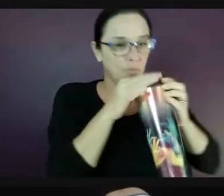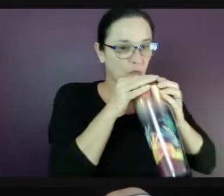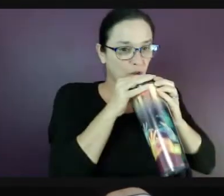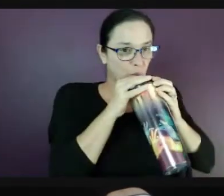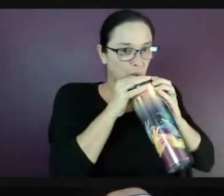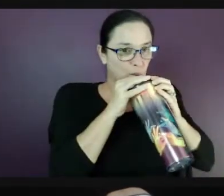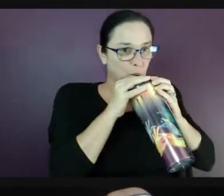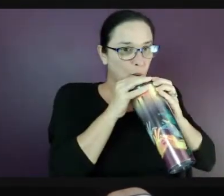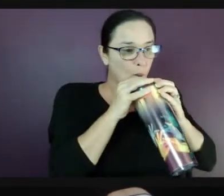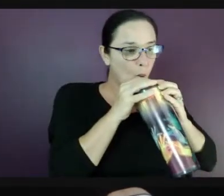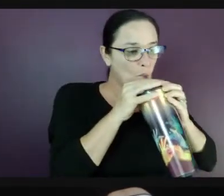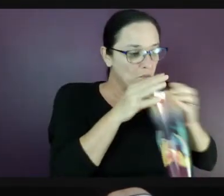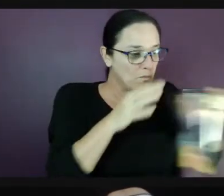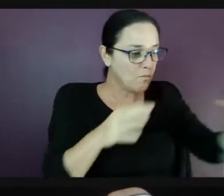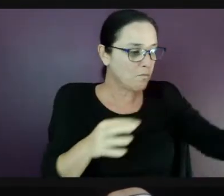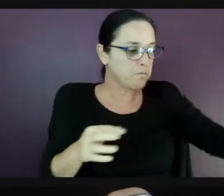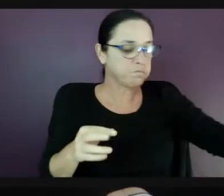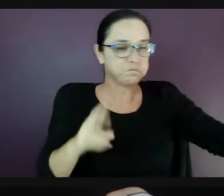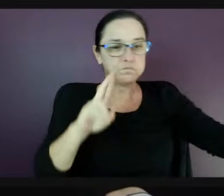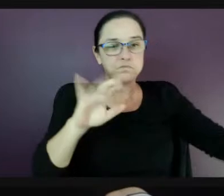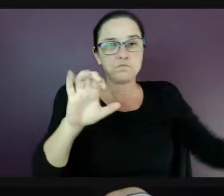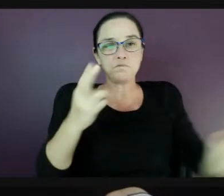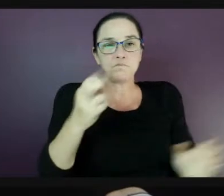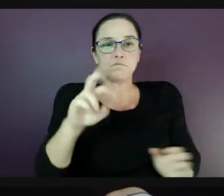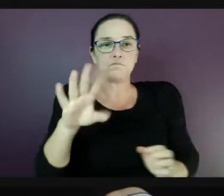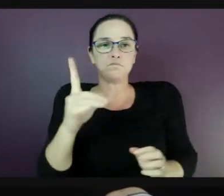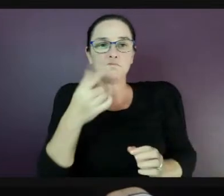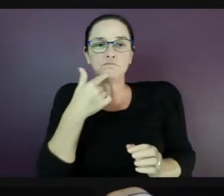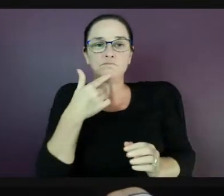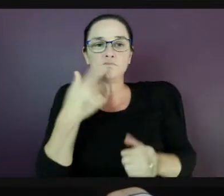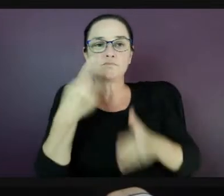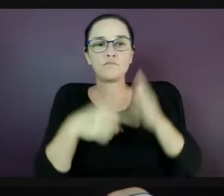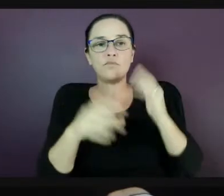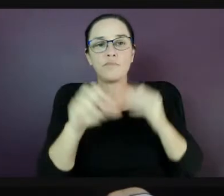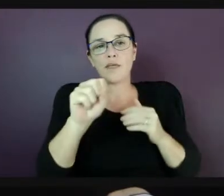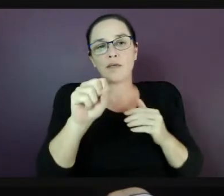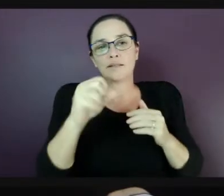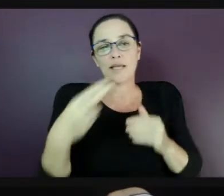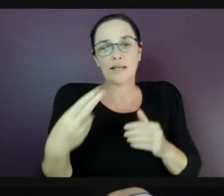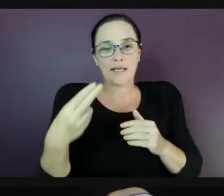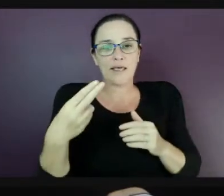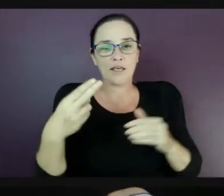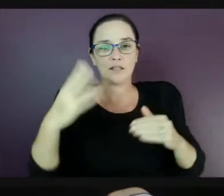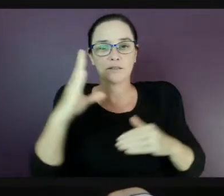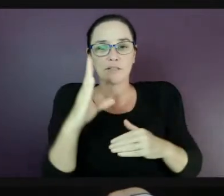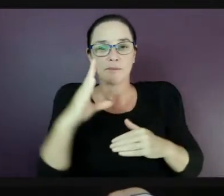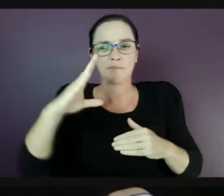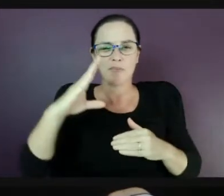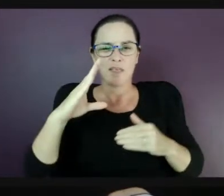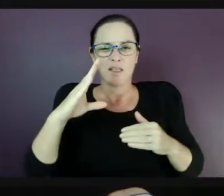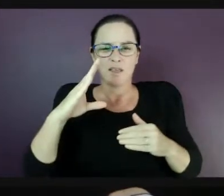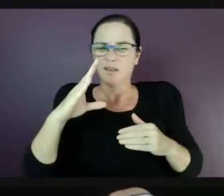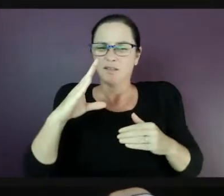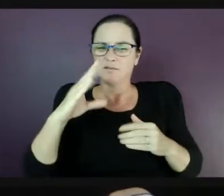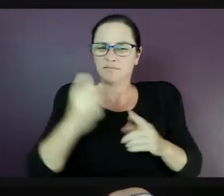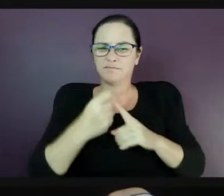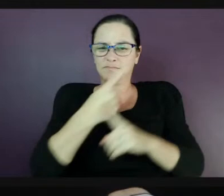Richard asked, what are the sandhill tiltmeter anomalies due to it sitting on the slope of